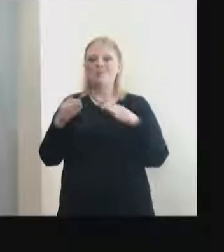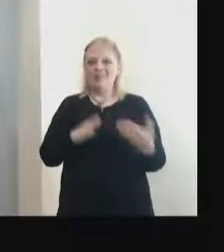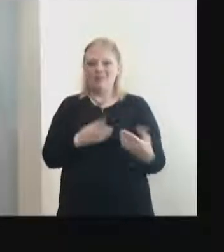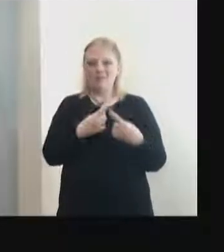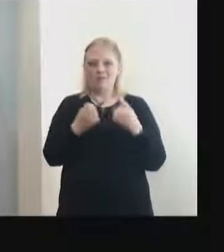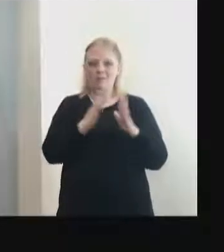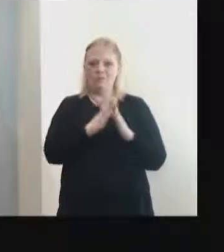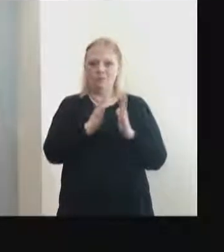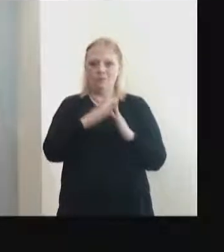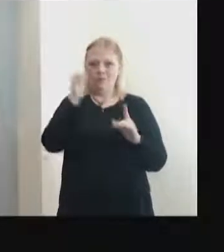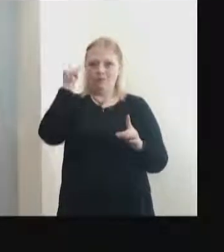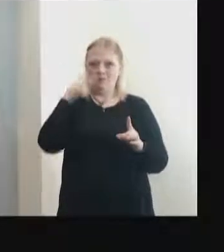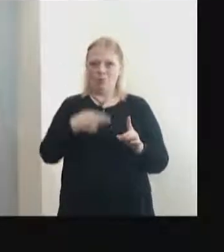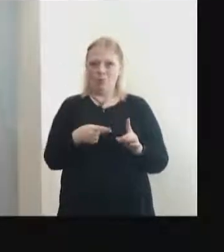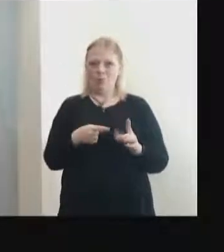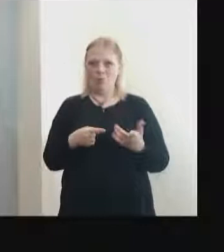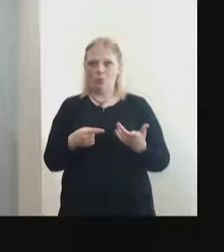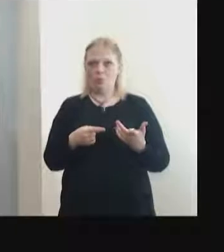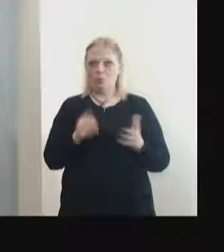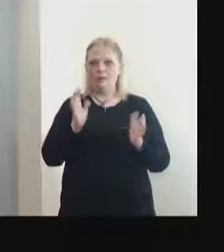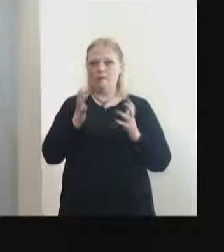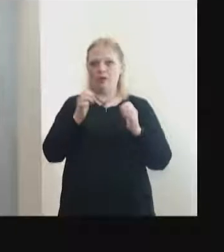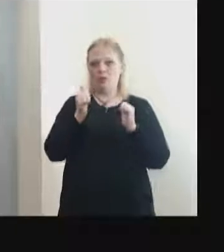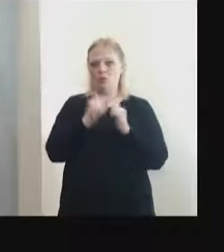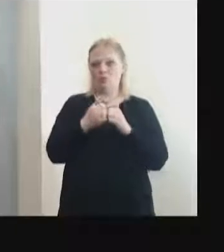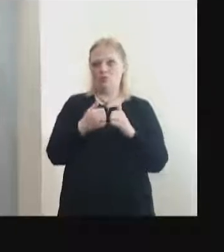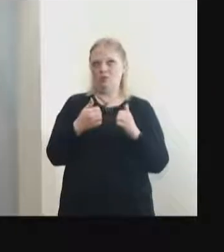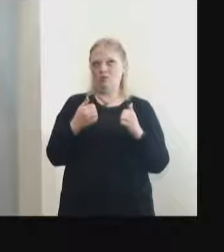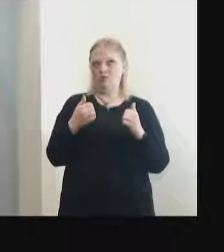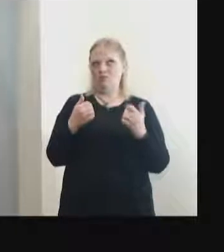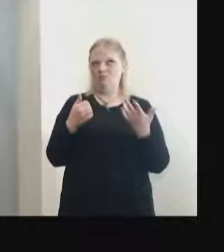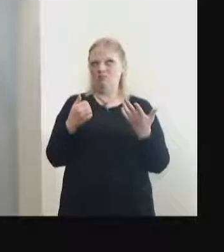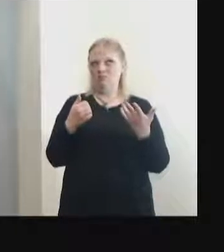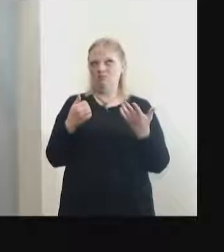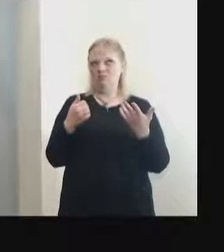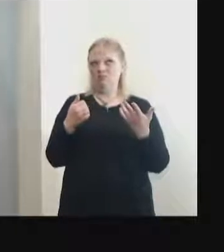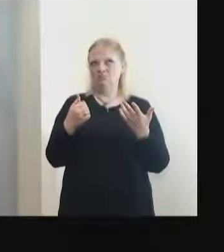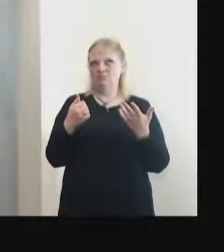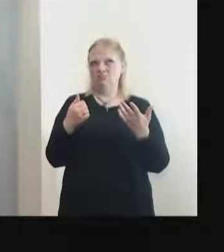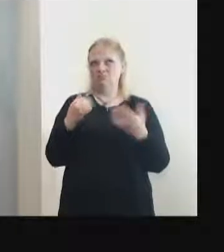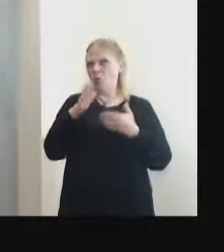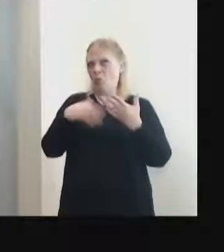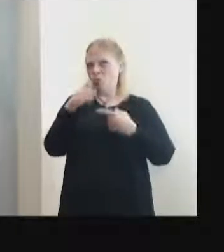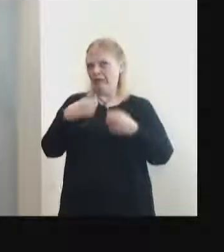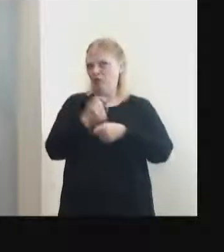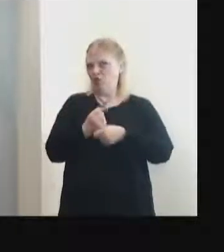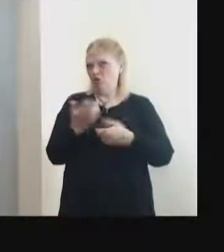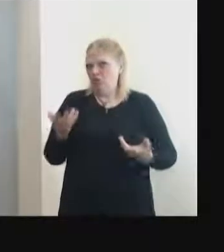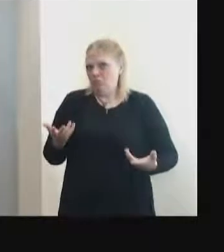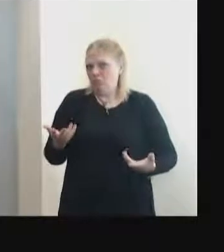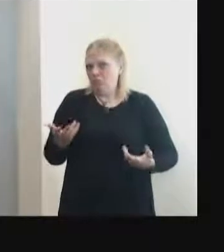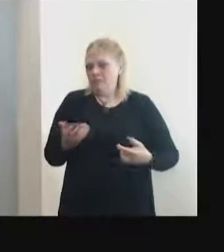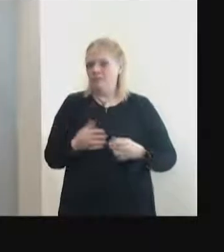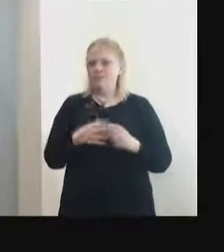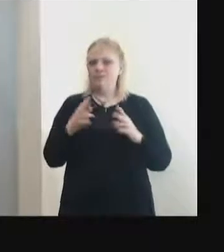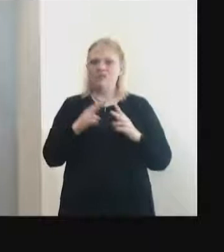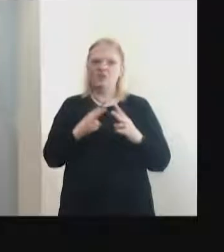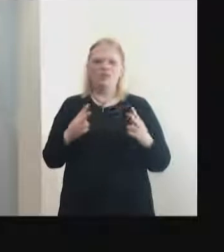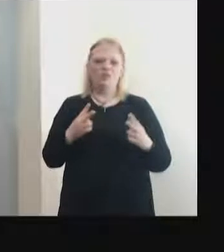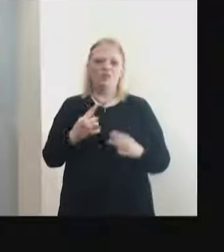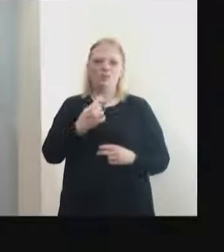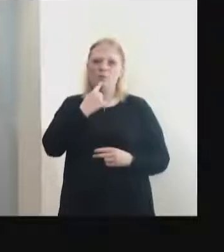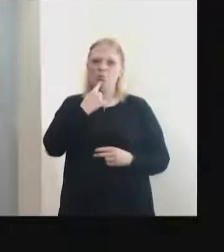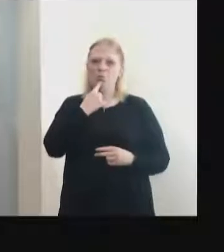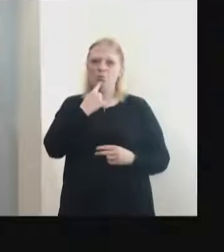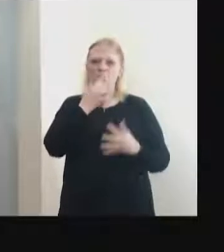coming from the city of Buffalo than what we've seen in literally almost a full year. So this is very disheartening. It